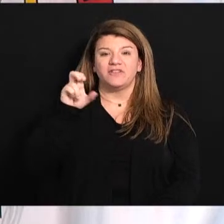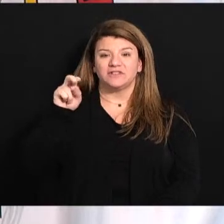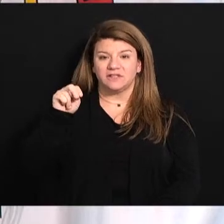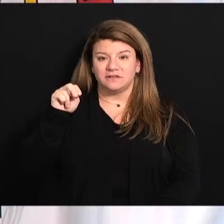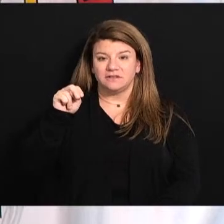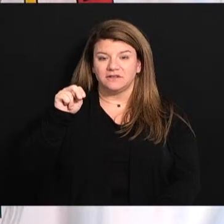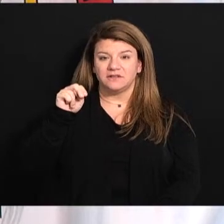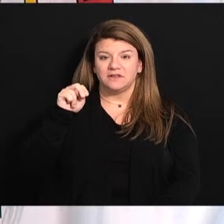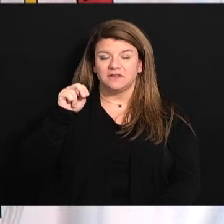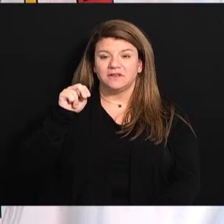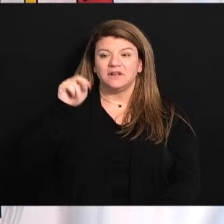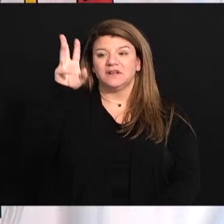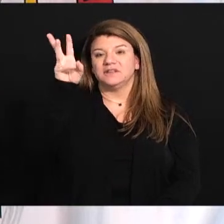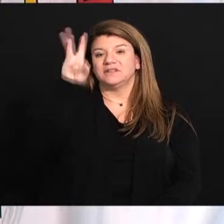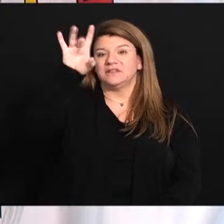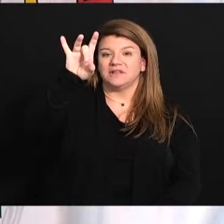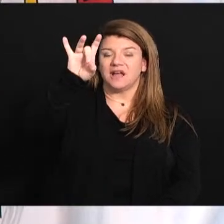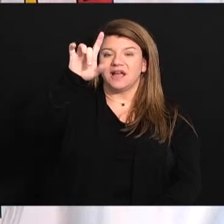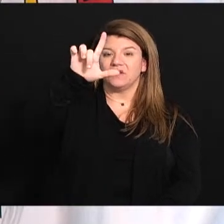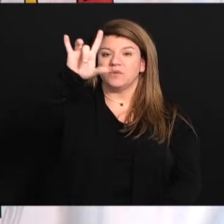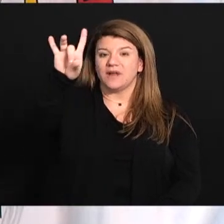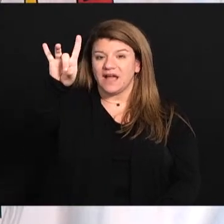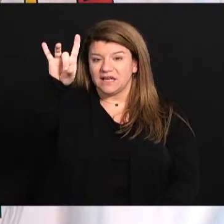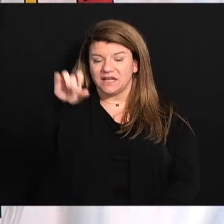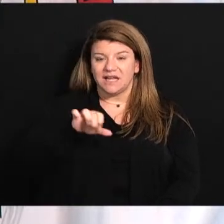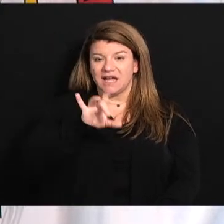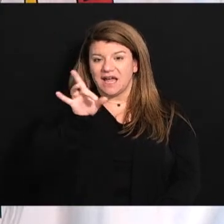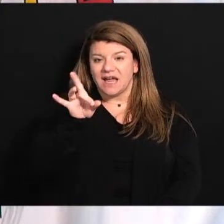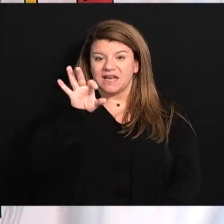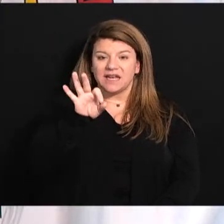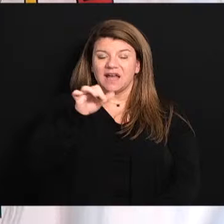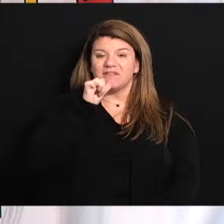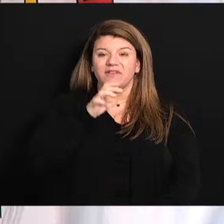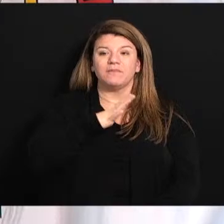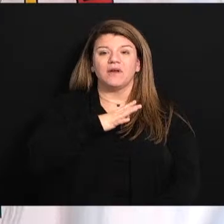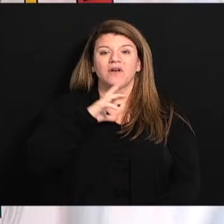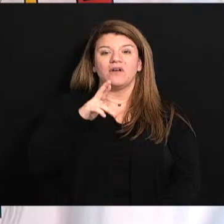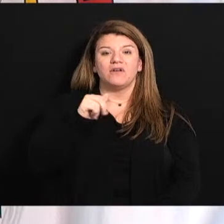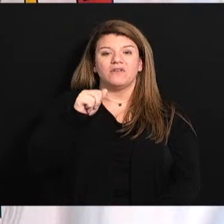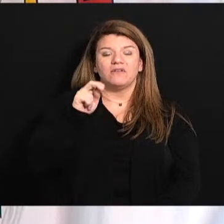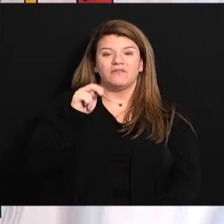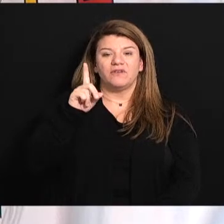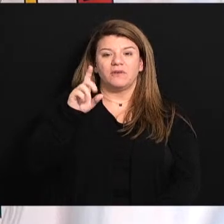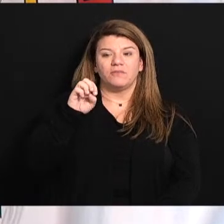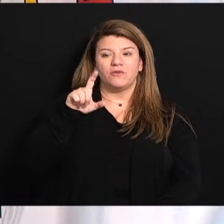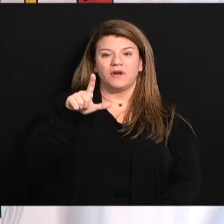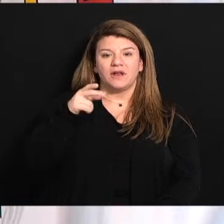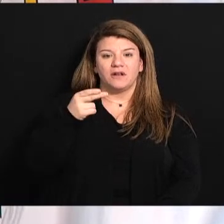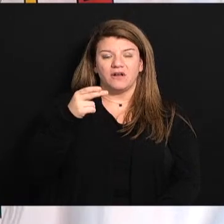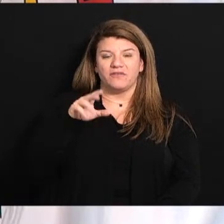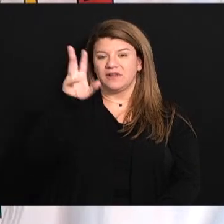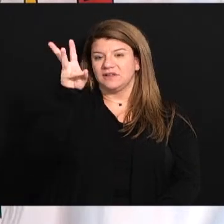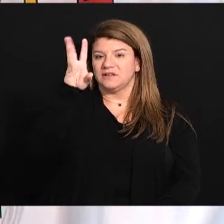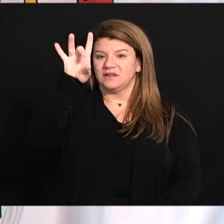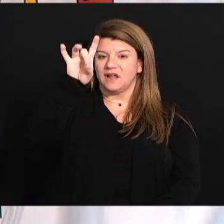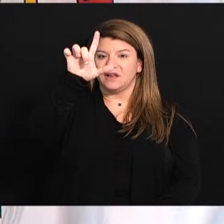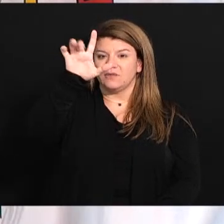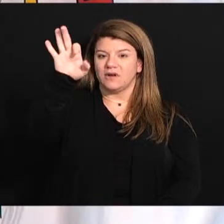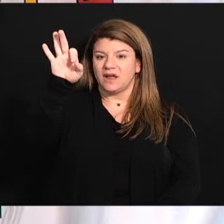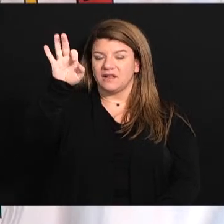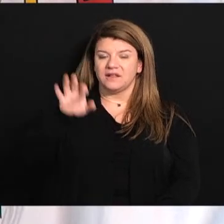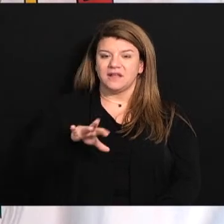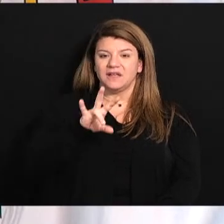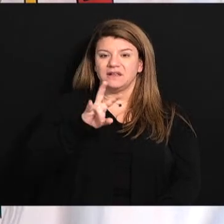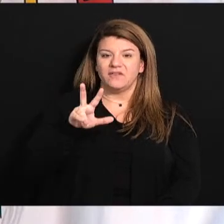County. The 6,828th death, an 89-year-old female from Randolph County. The 6,829th death,